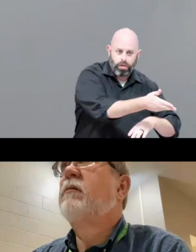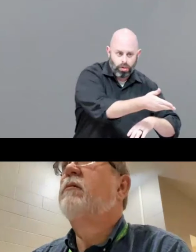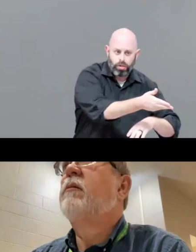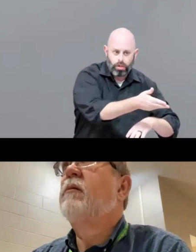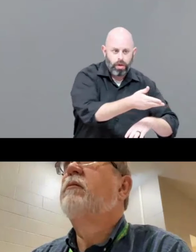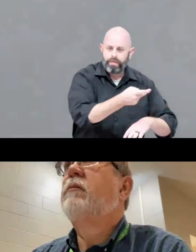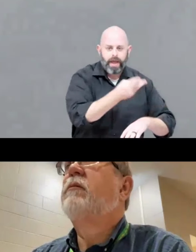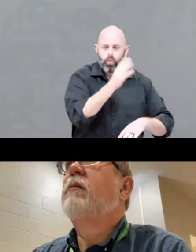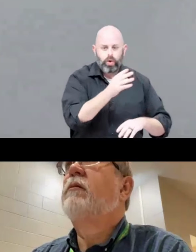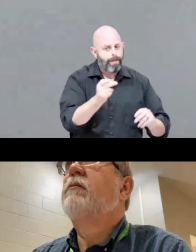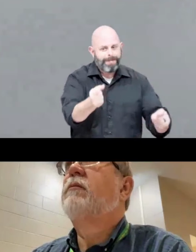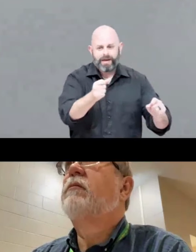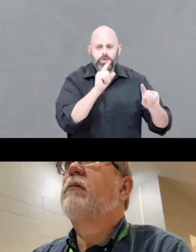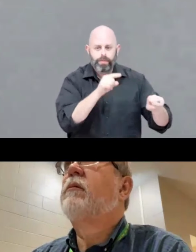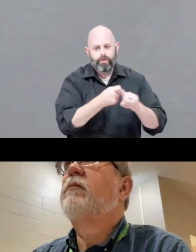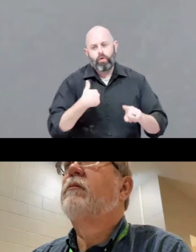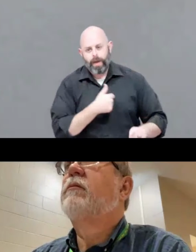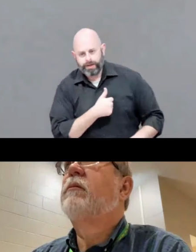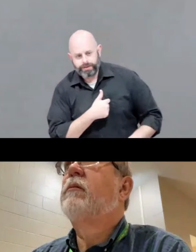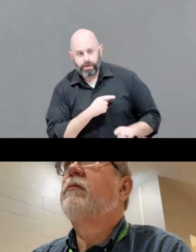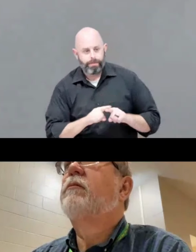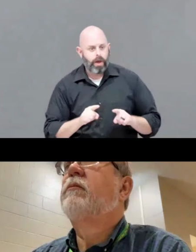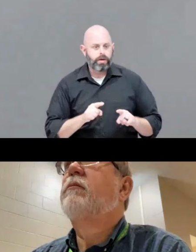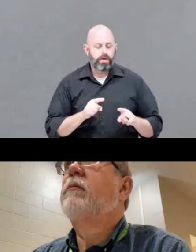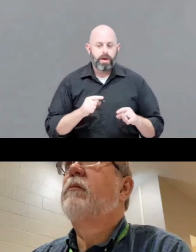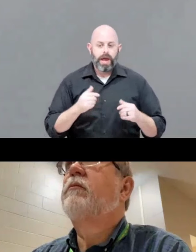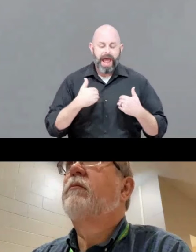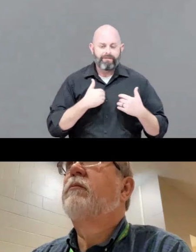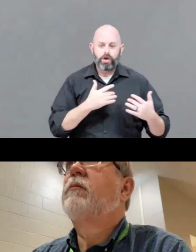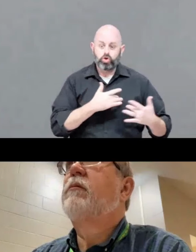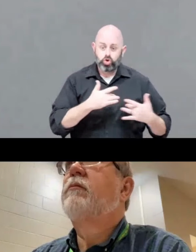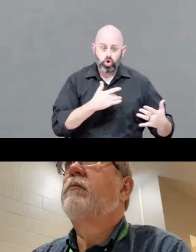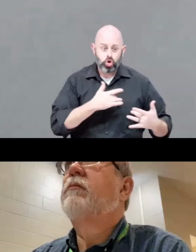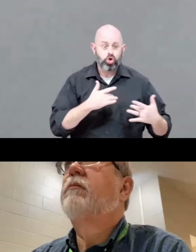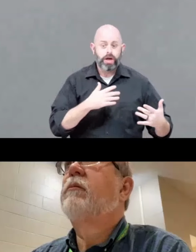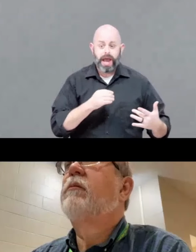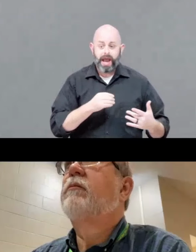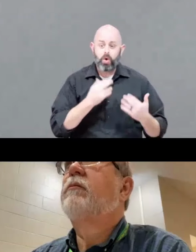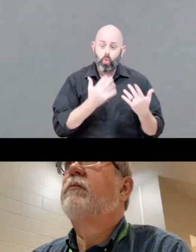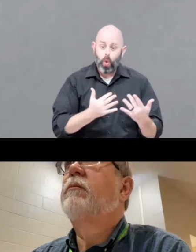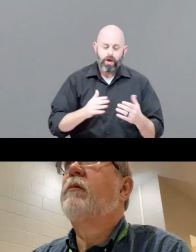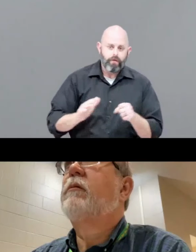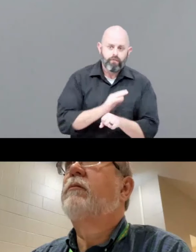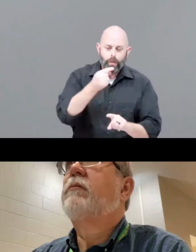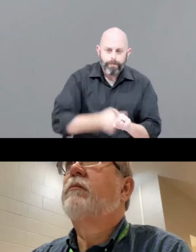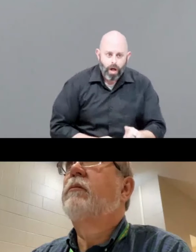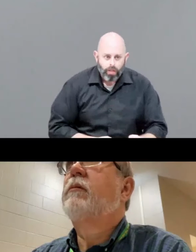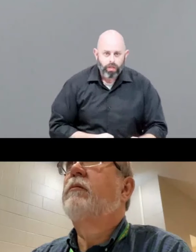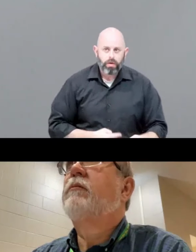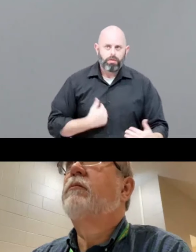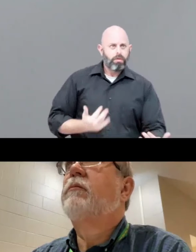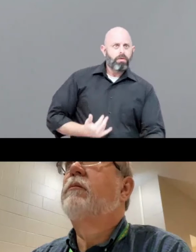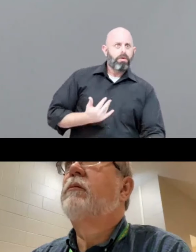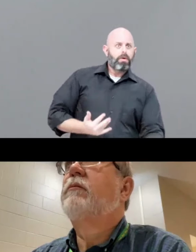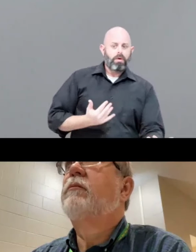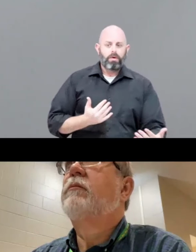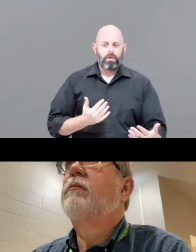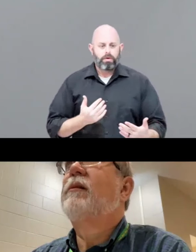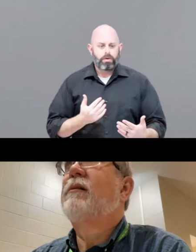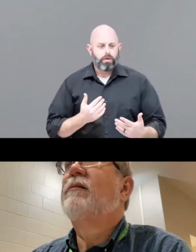would, get an immediate response. But having a concern and waiting an entire month to be able to give